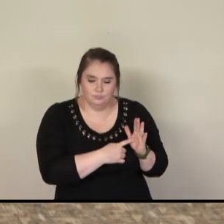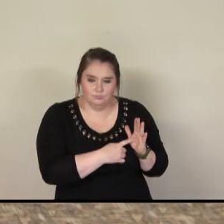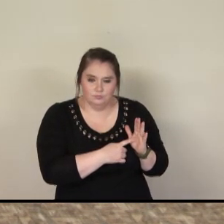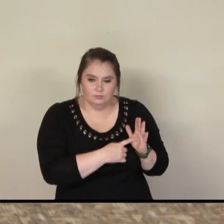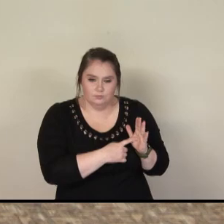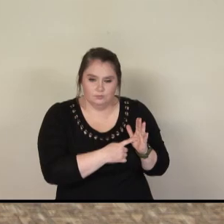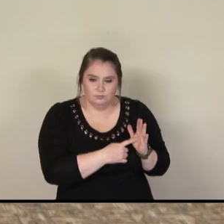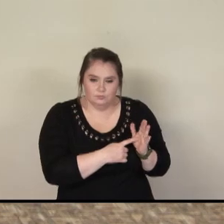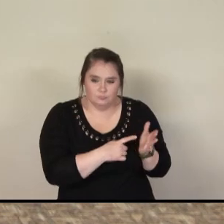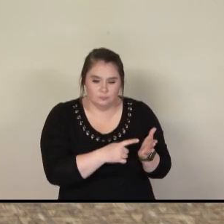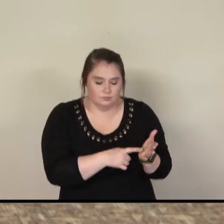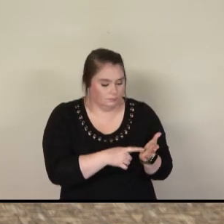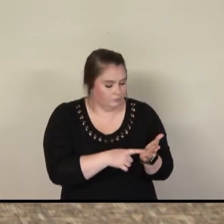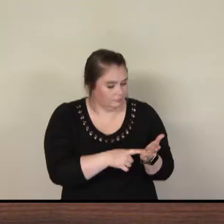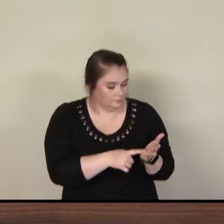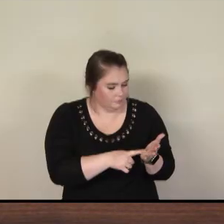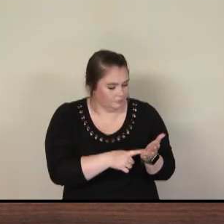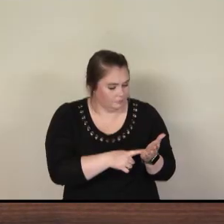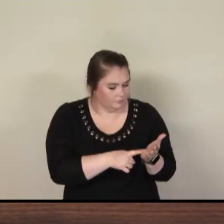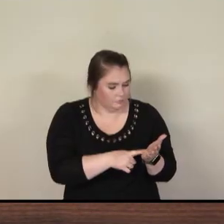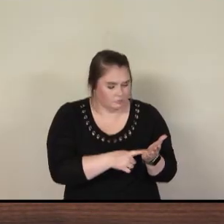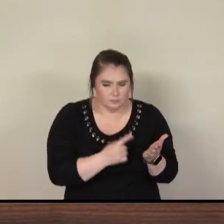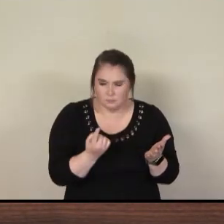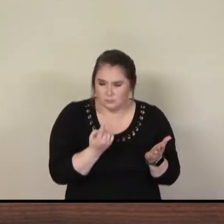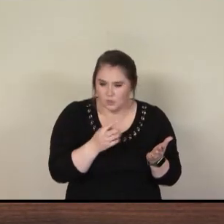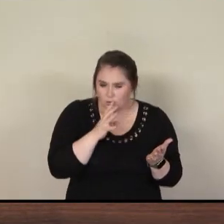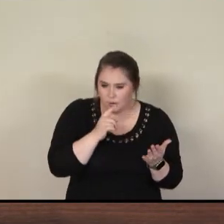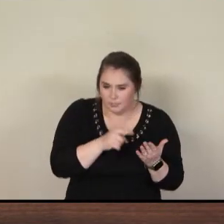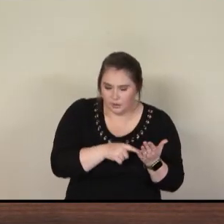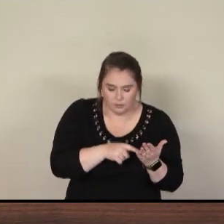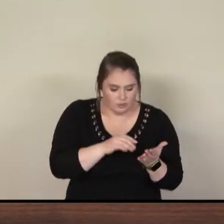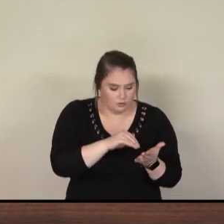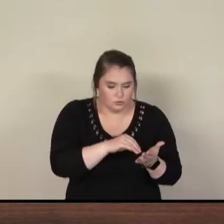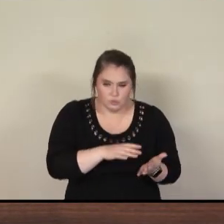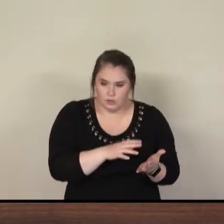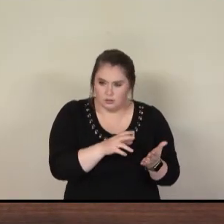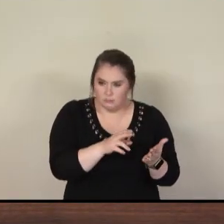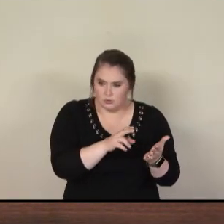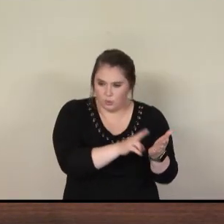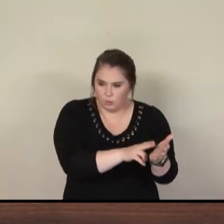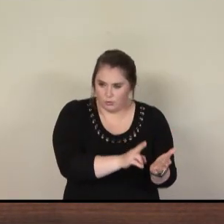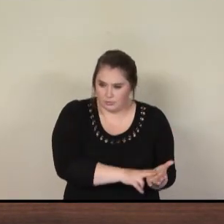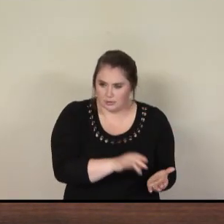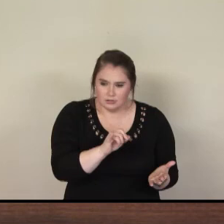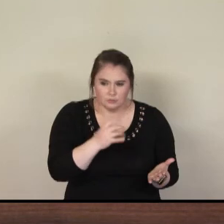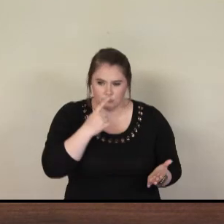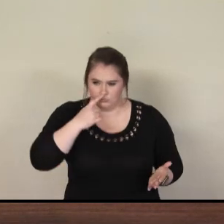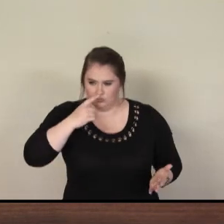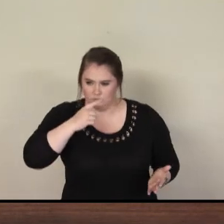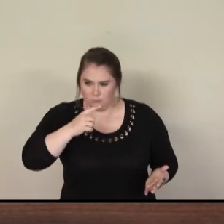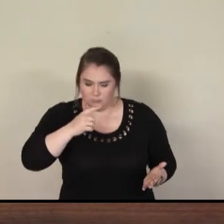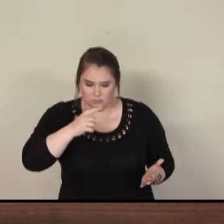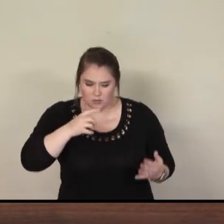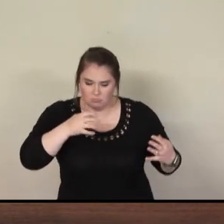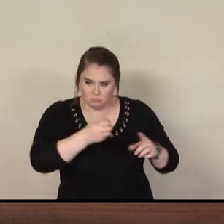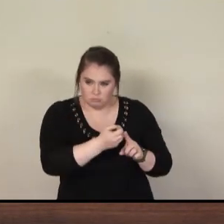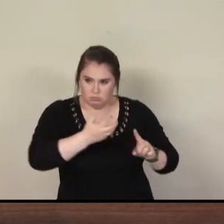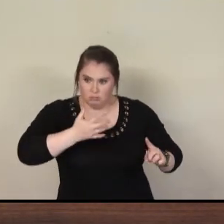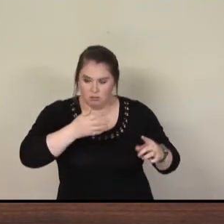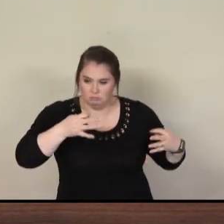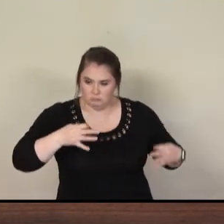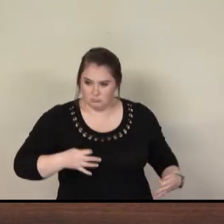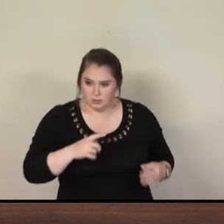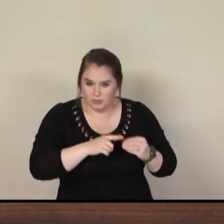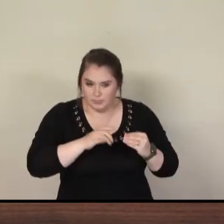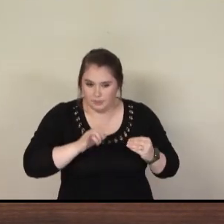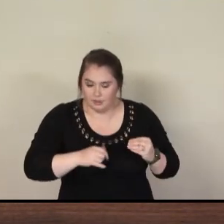it was one talking about the student enrollment. If you can elaborate on that, and yeah, I think you said on